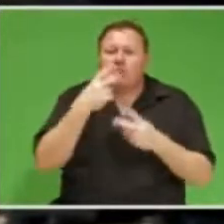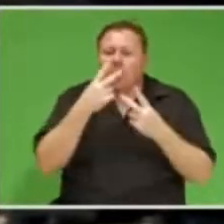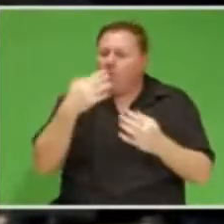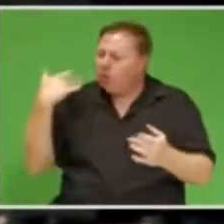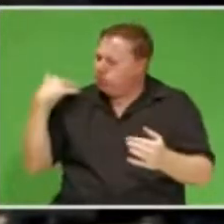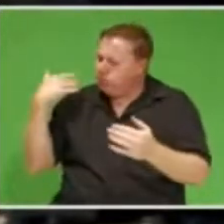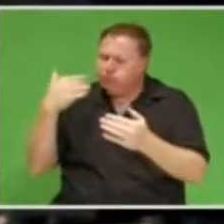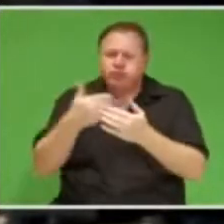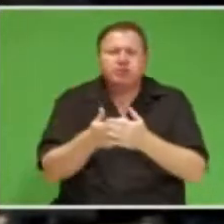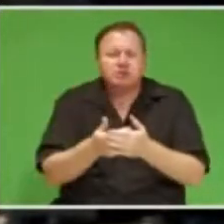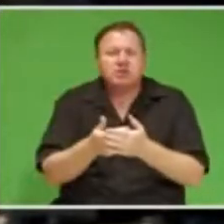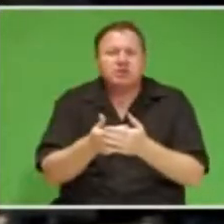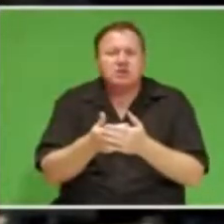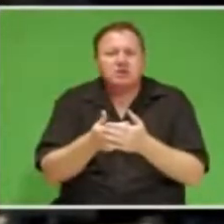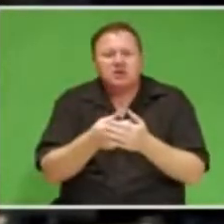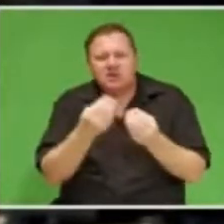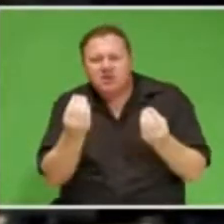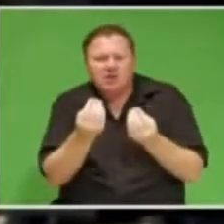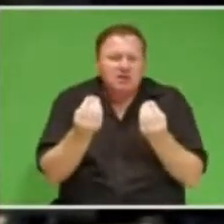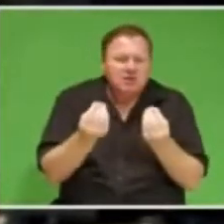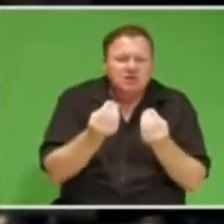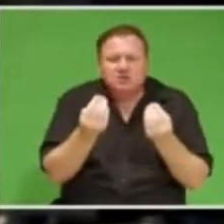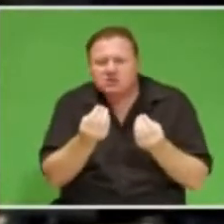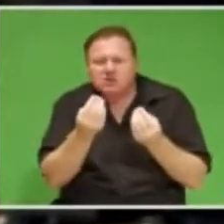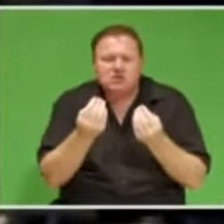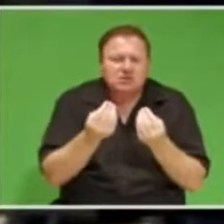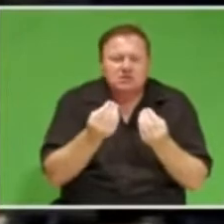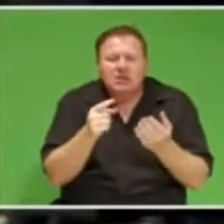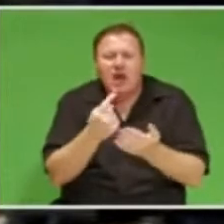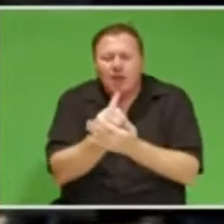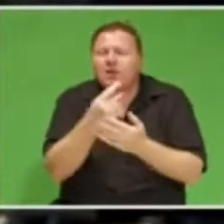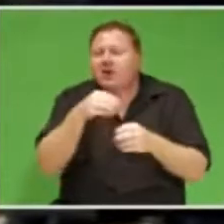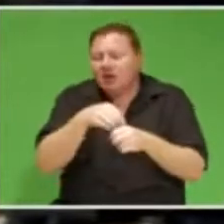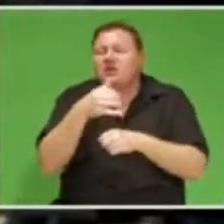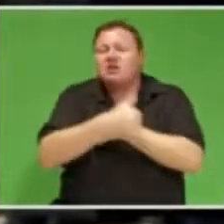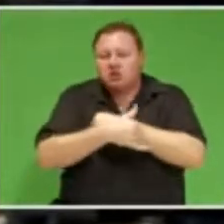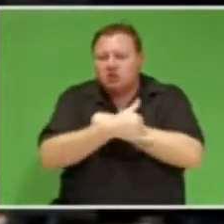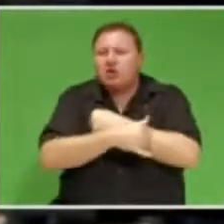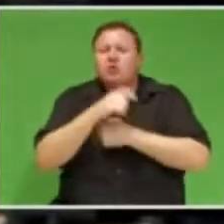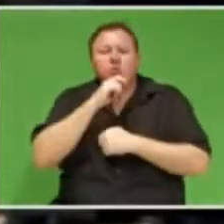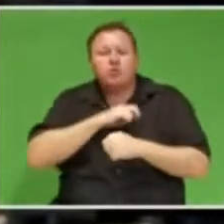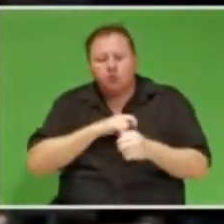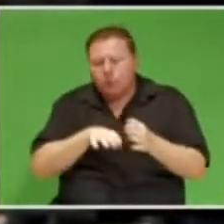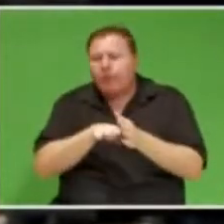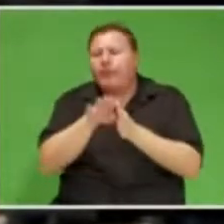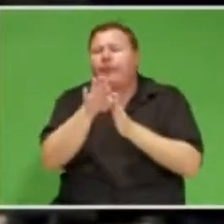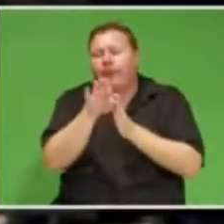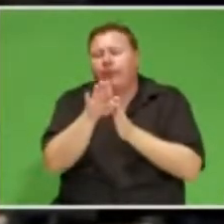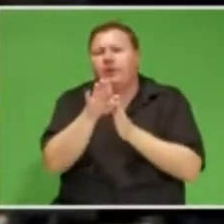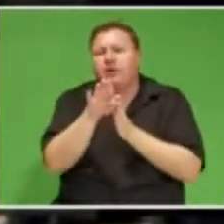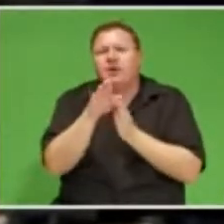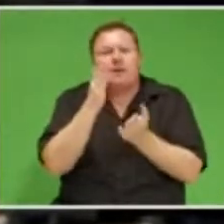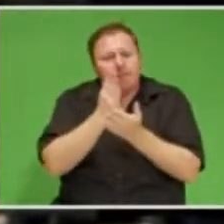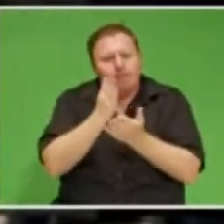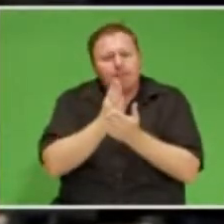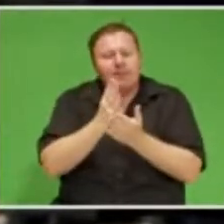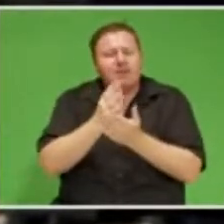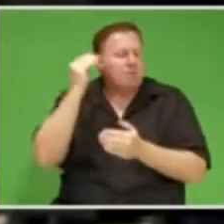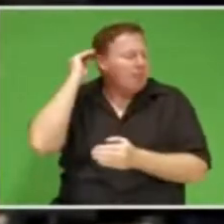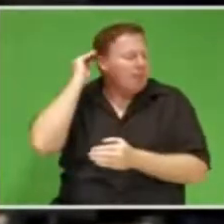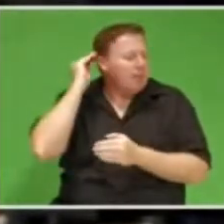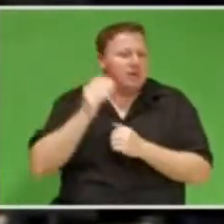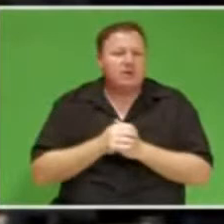are certain things that are happening in our country that we need to take note of. Today,